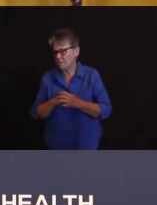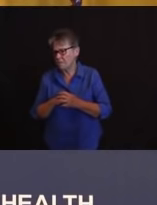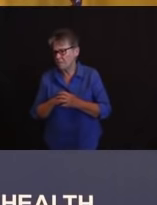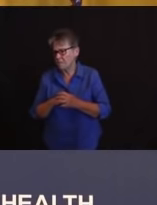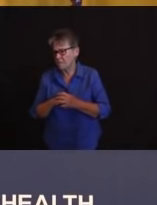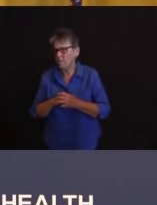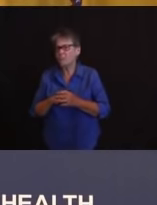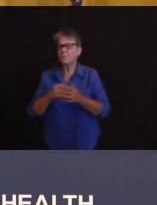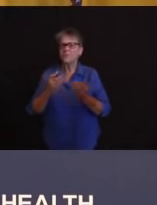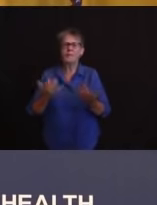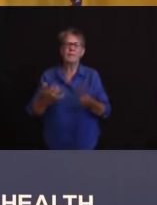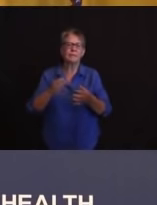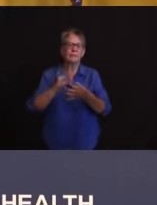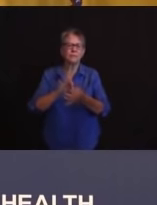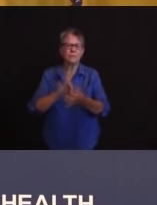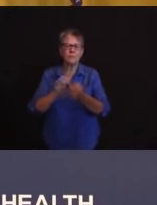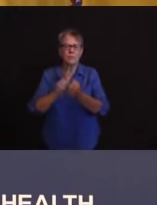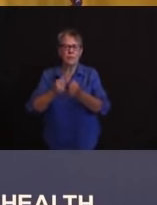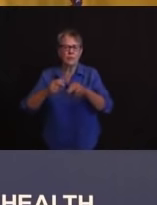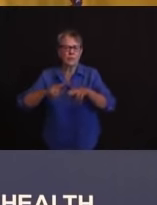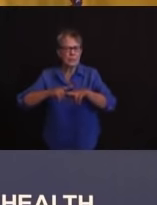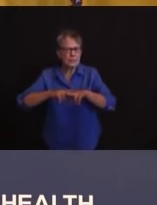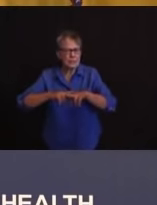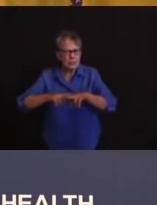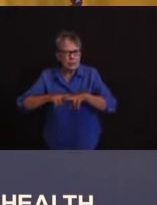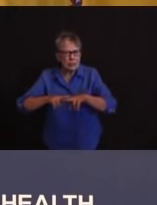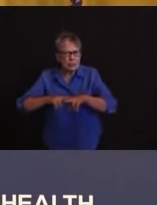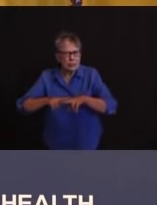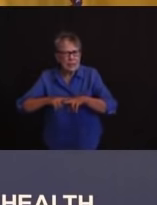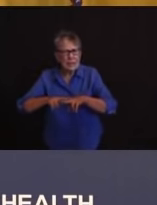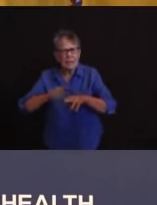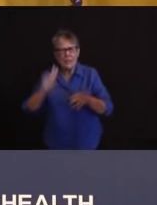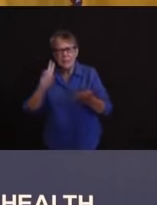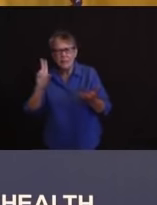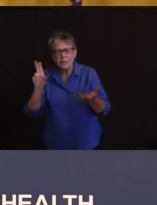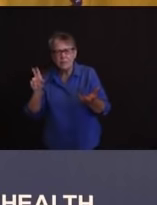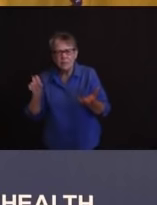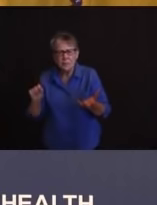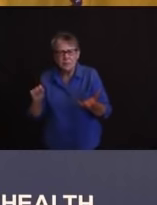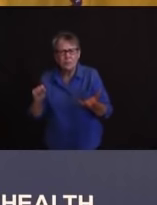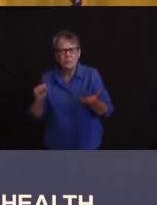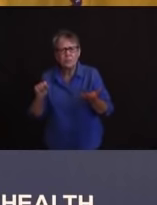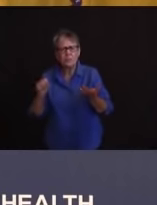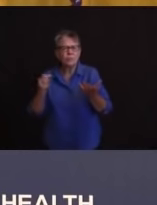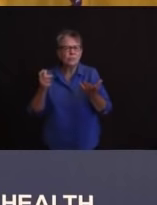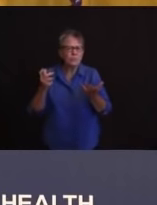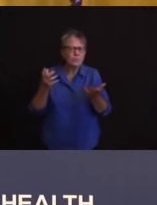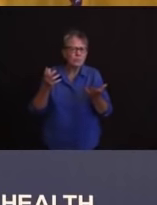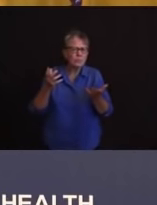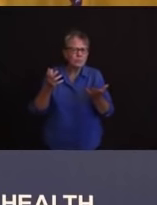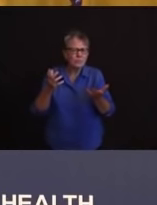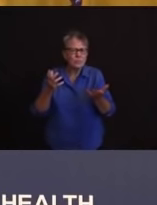rail route, Dan Bryan is going to raise his hand over there. We want to know that because, you know, there are exceptions, folks